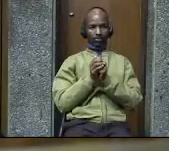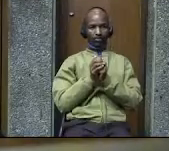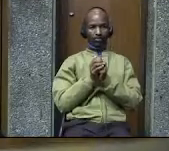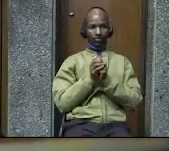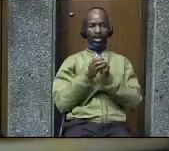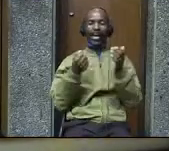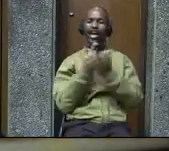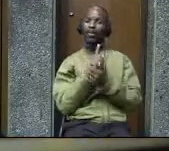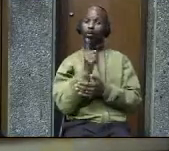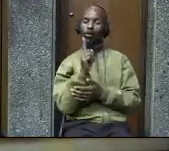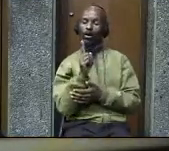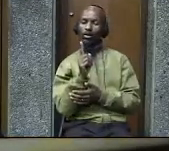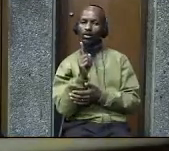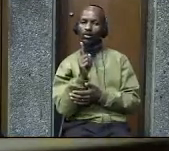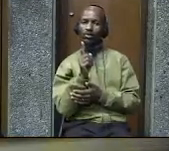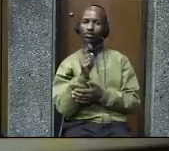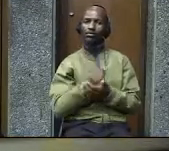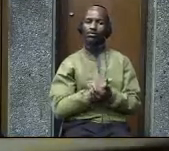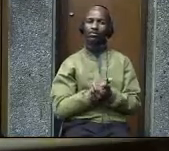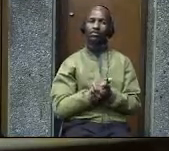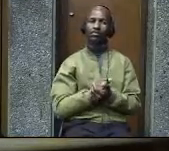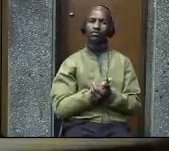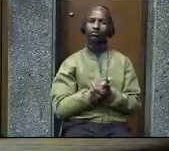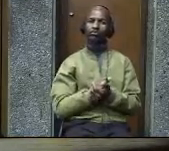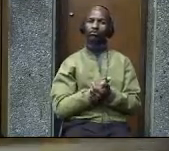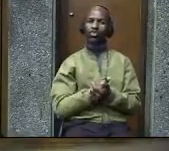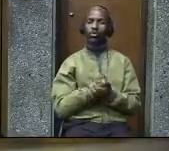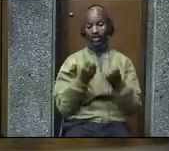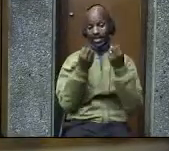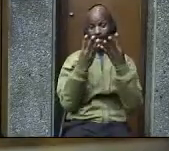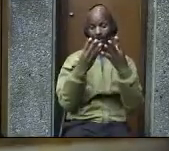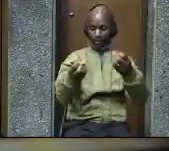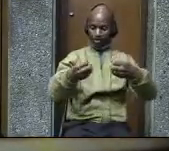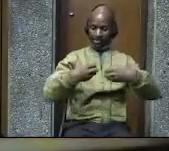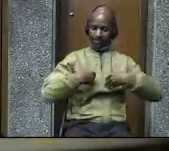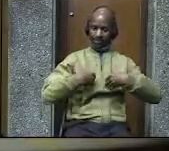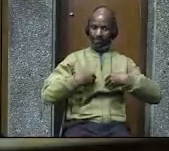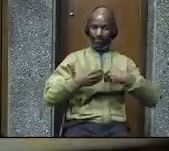what happened to the